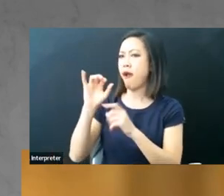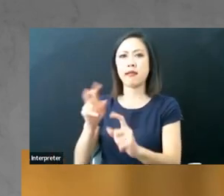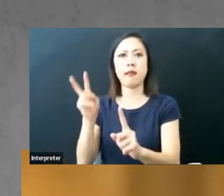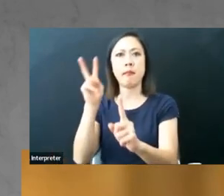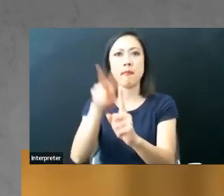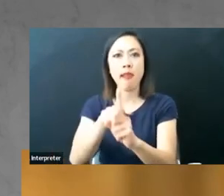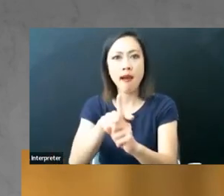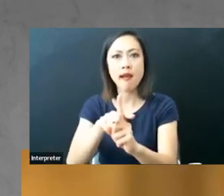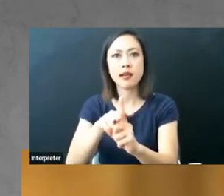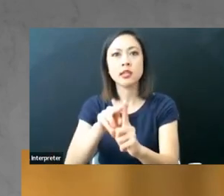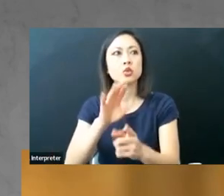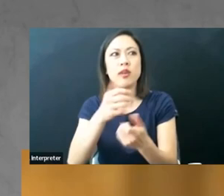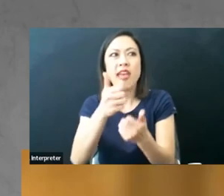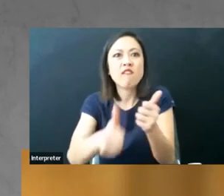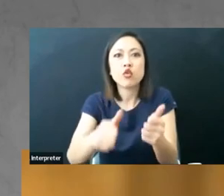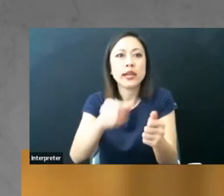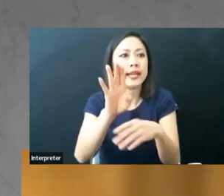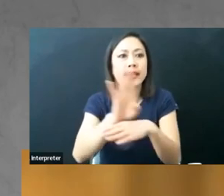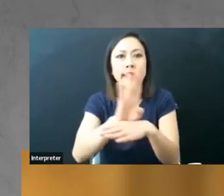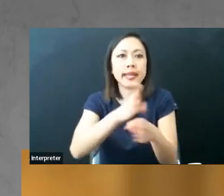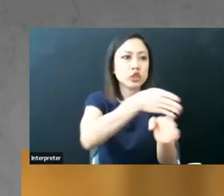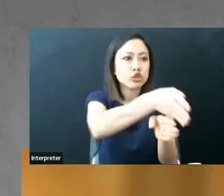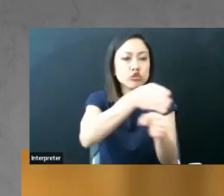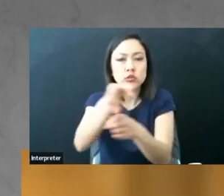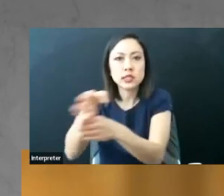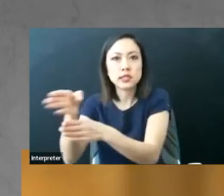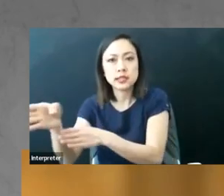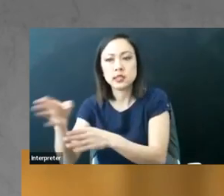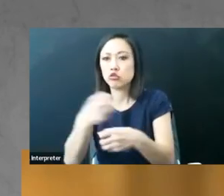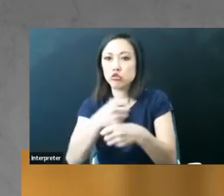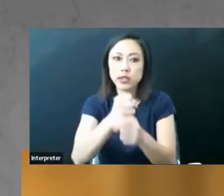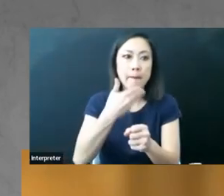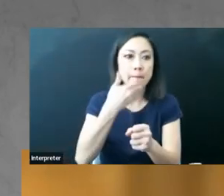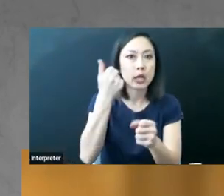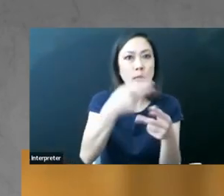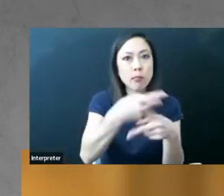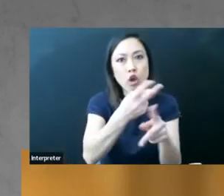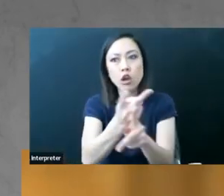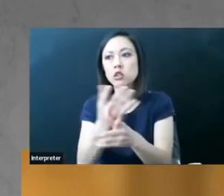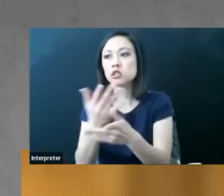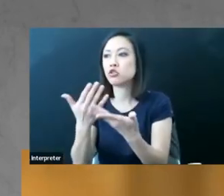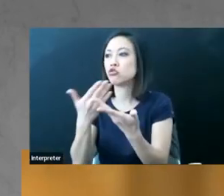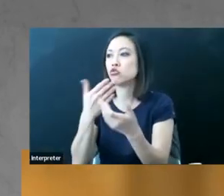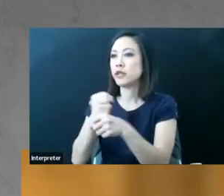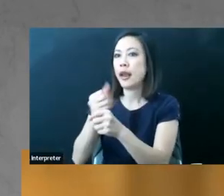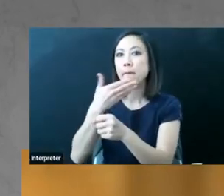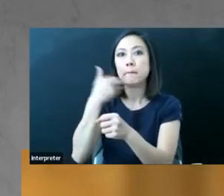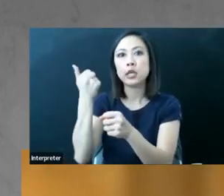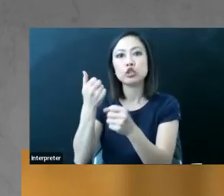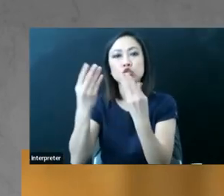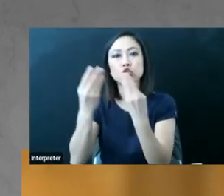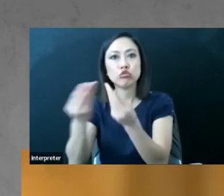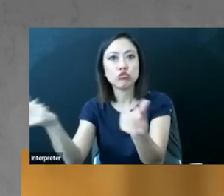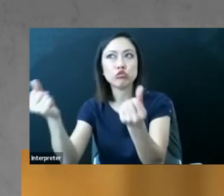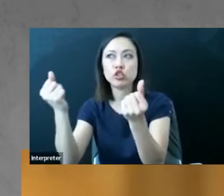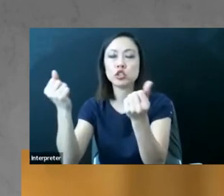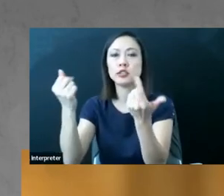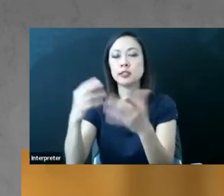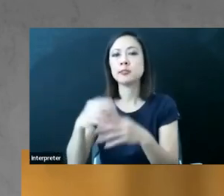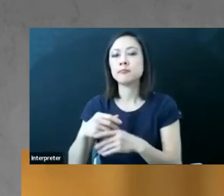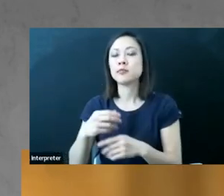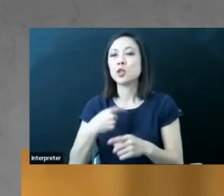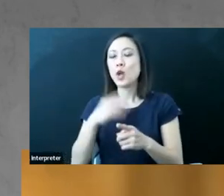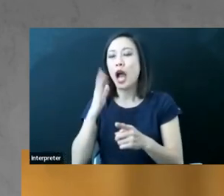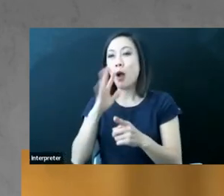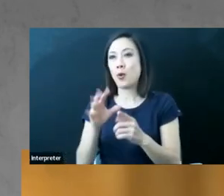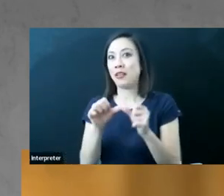with data analytics to create better products, better solutions. You know, on the very important topic of, I keep going on this, so I'll give you just